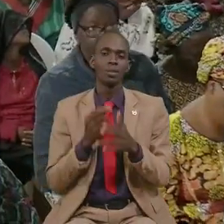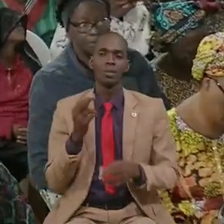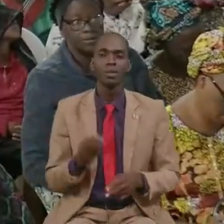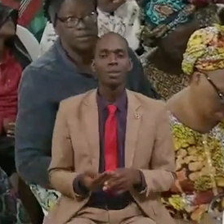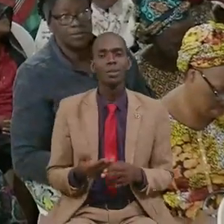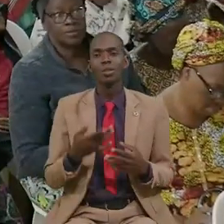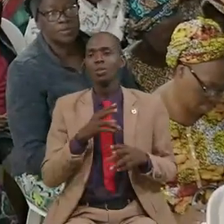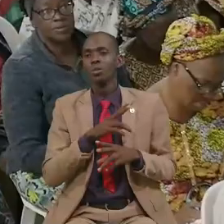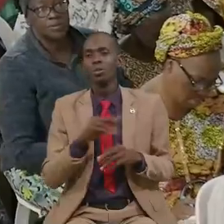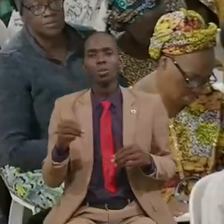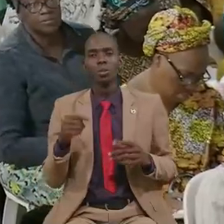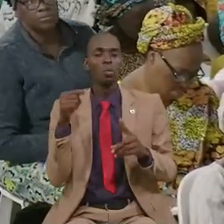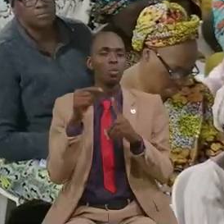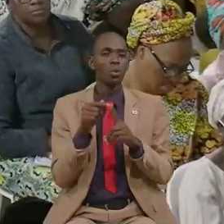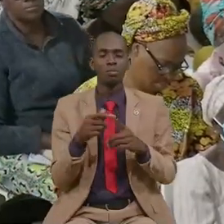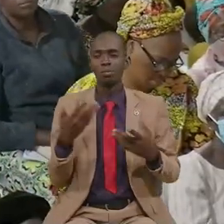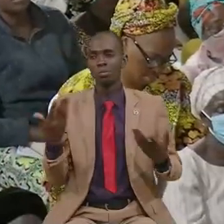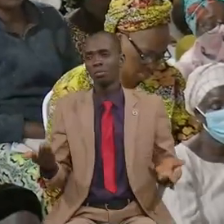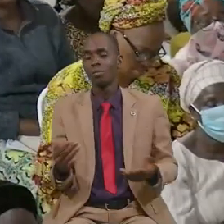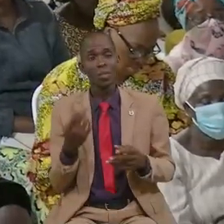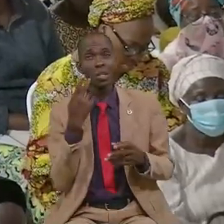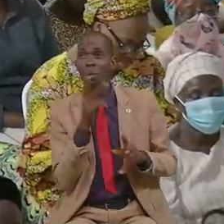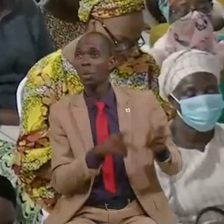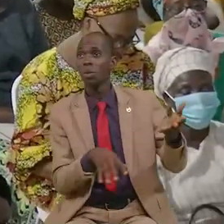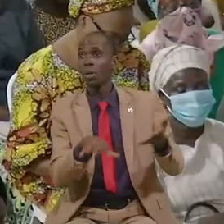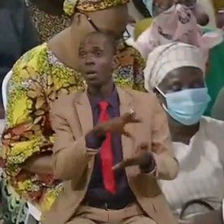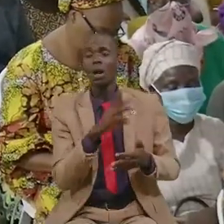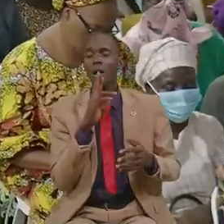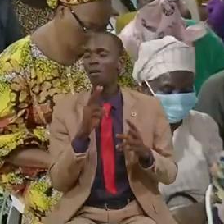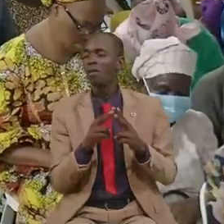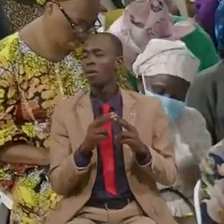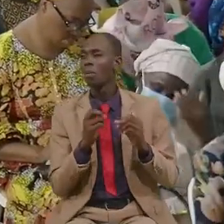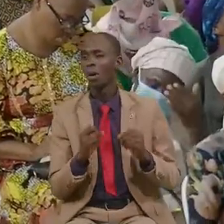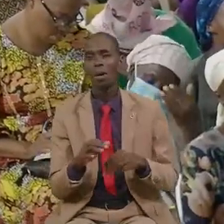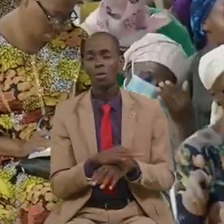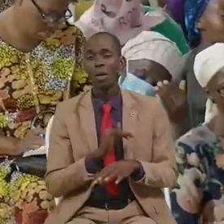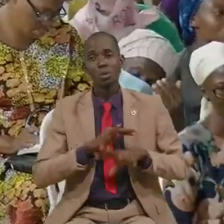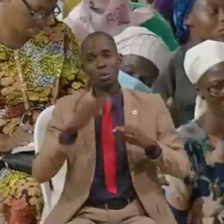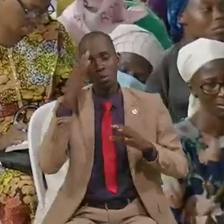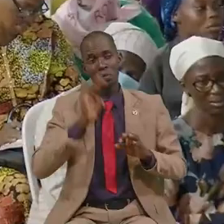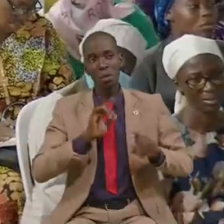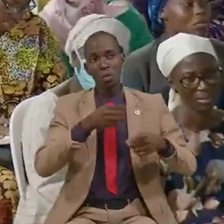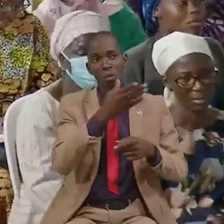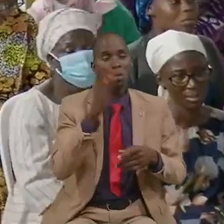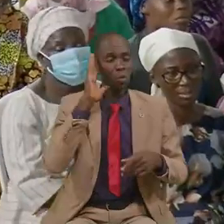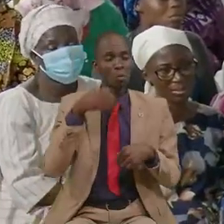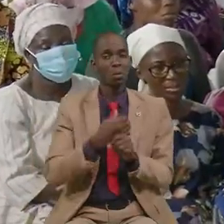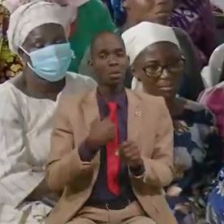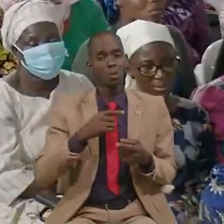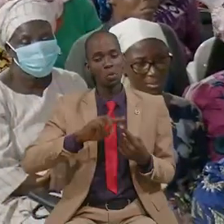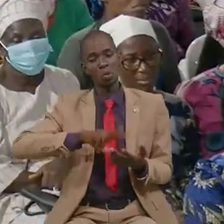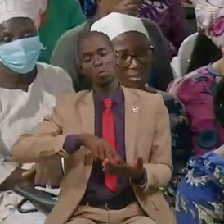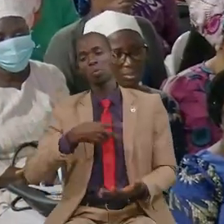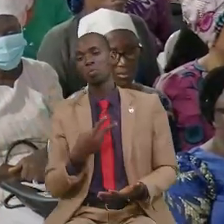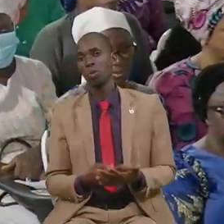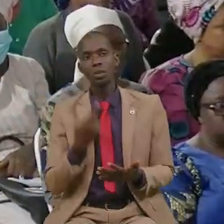don't know. These people are so powerful. I don't know whether they'll pull me down. They pull that one, pull down Samson.